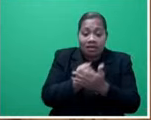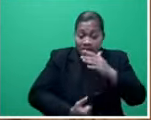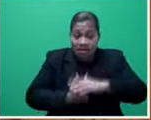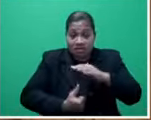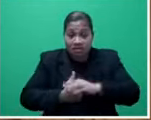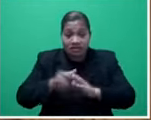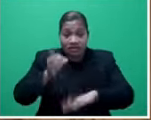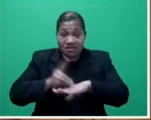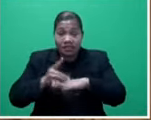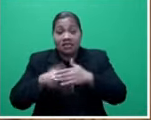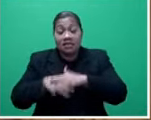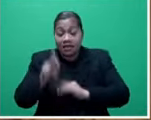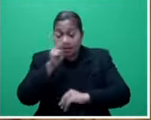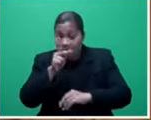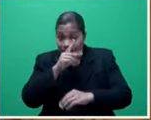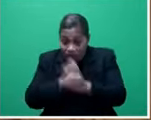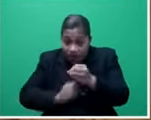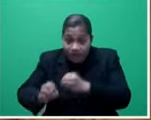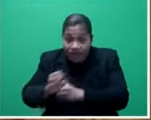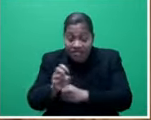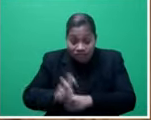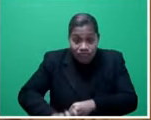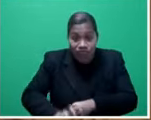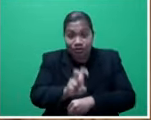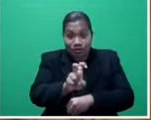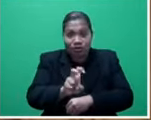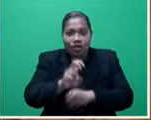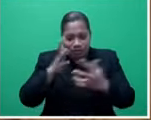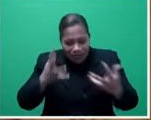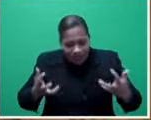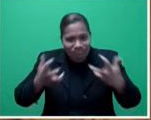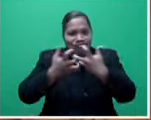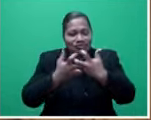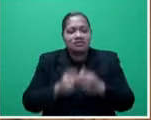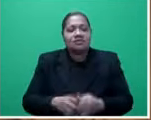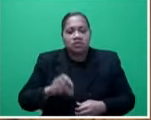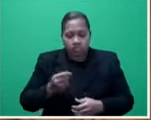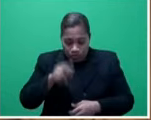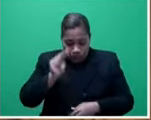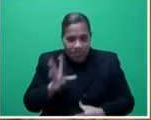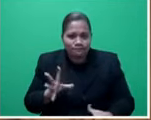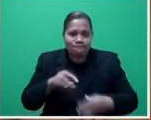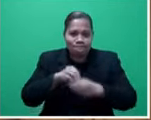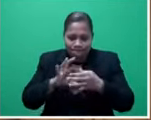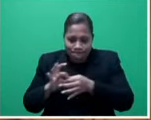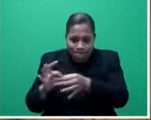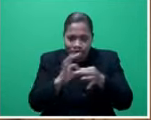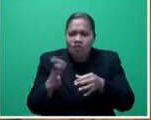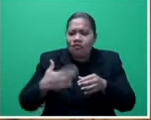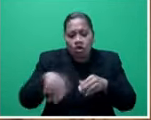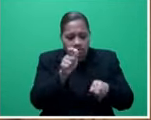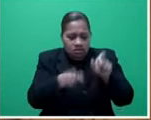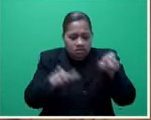in public offices and transport is facilitated. However, more resources, commitment, and engagement is required by all stakeholders so that